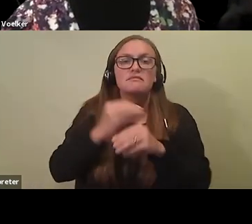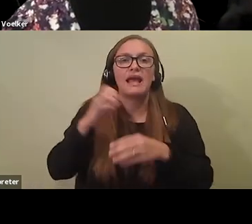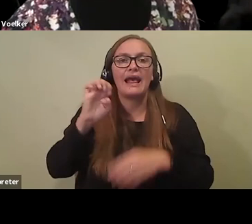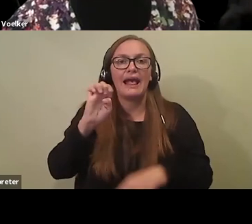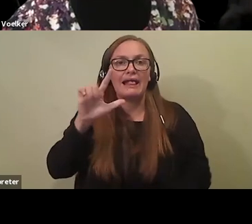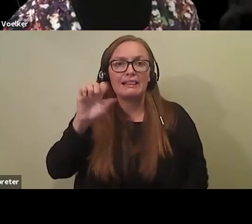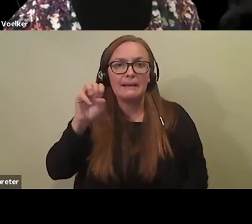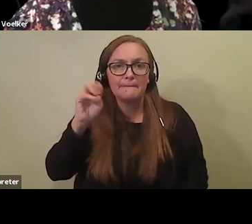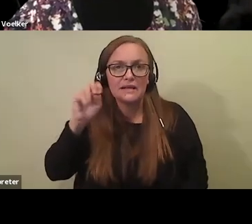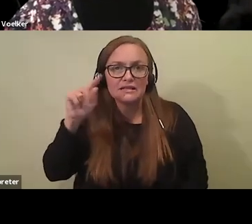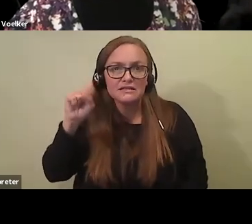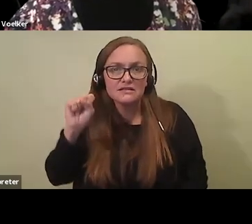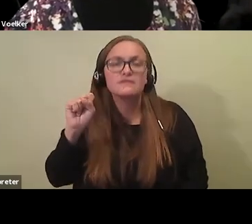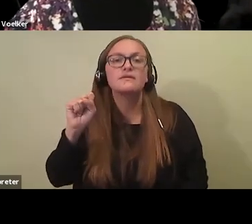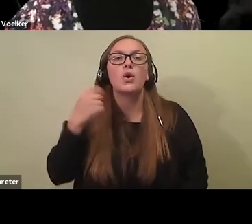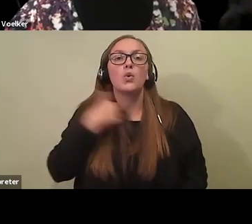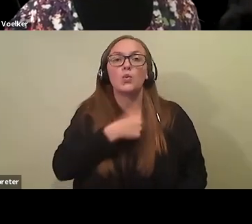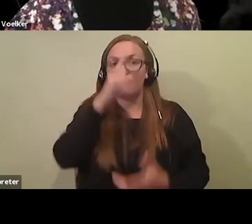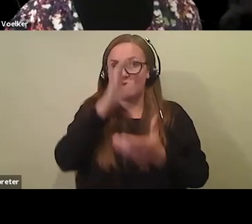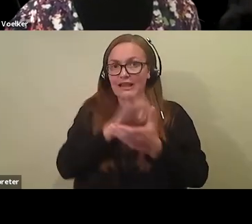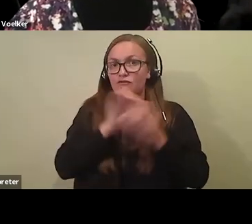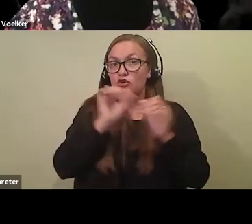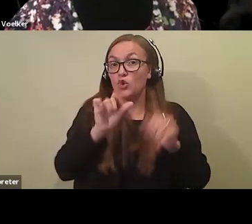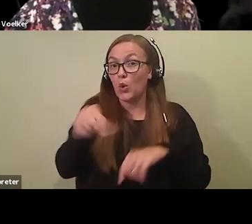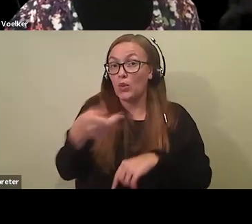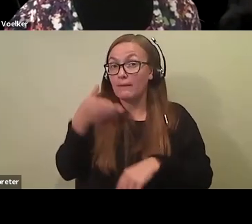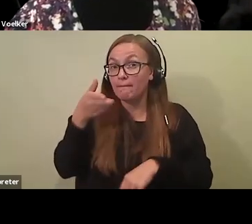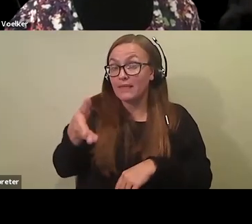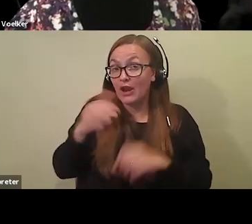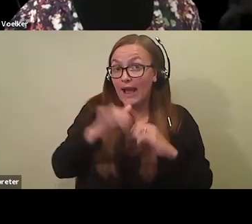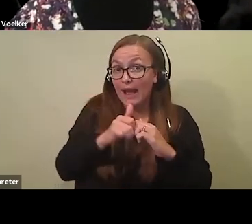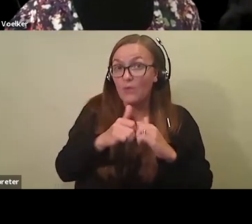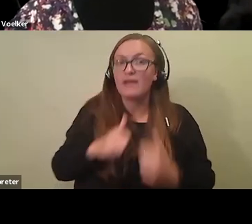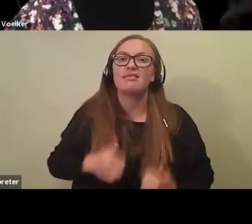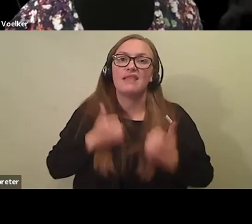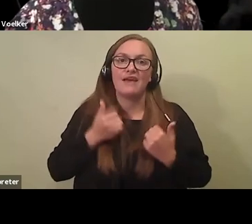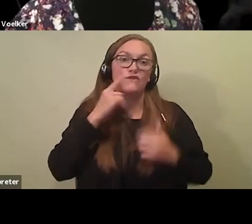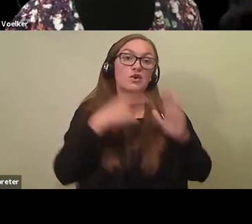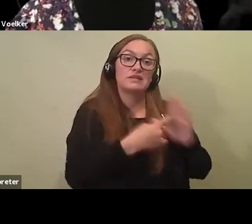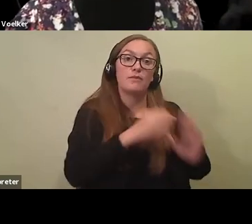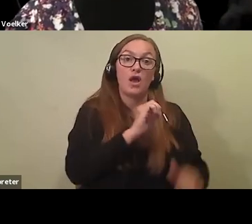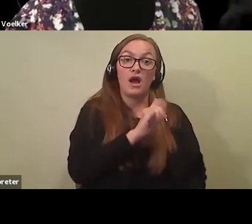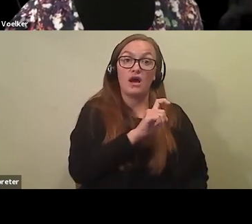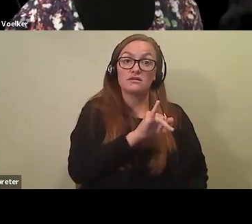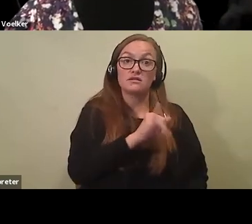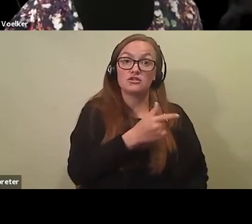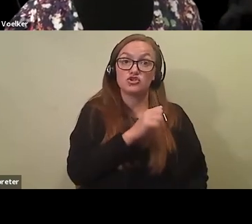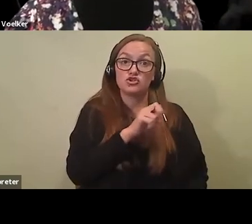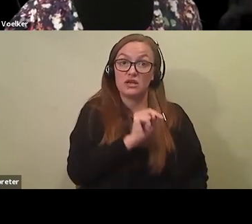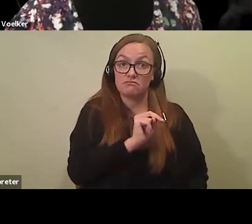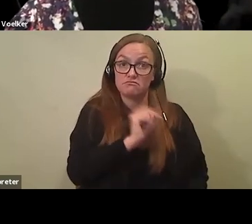only have come there through life. So for example, oxygen in our atmosphere coming from photosynthesis,